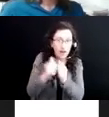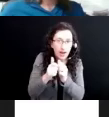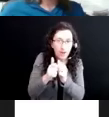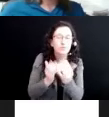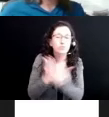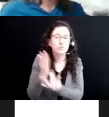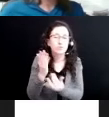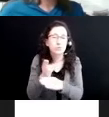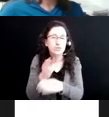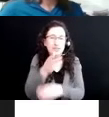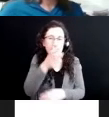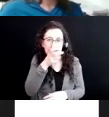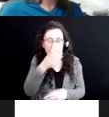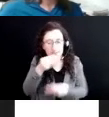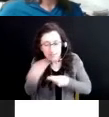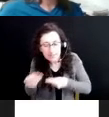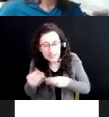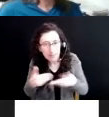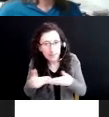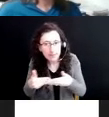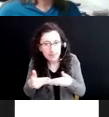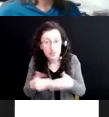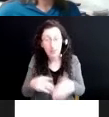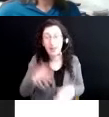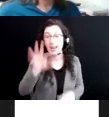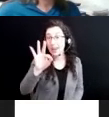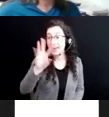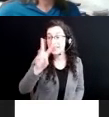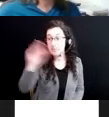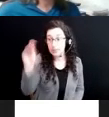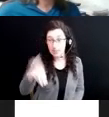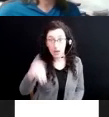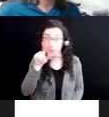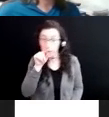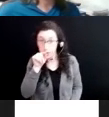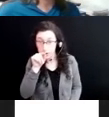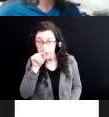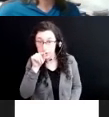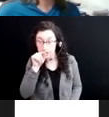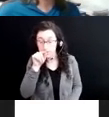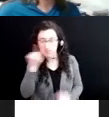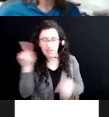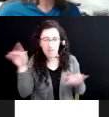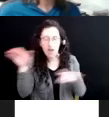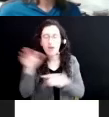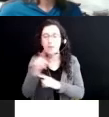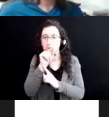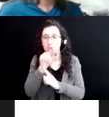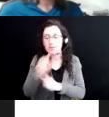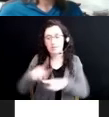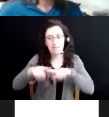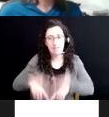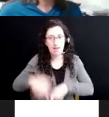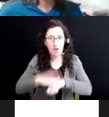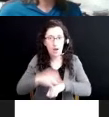And it's been estimated that 96% of terrestrial birds rely on insects